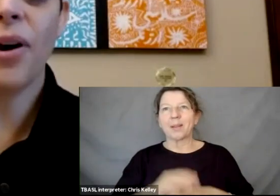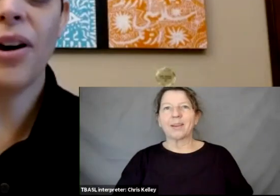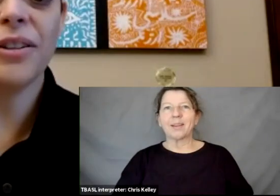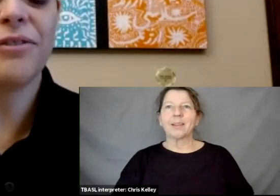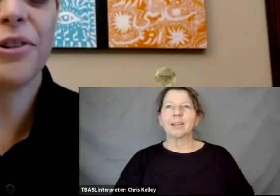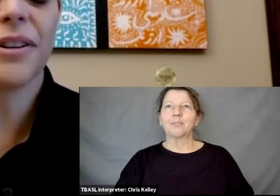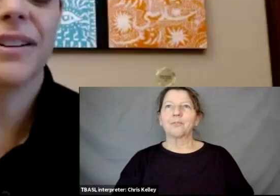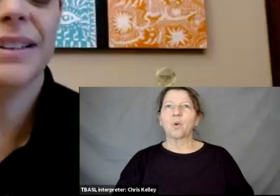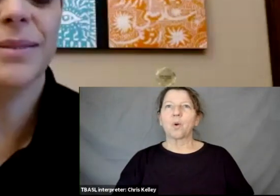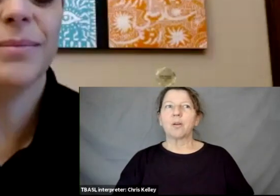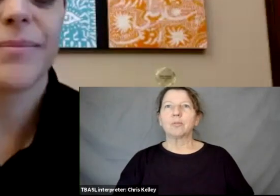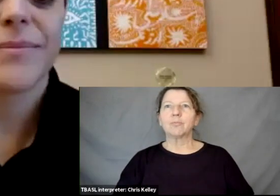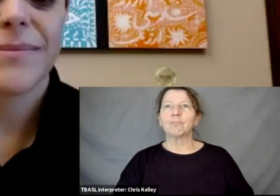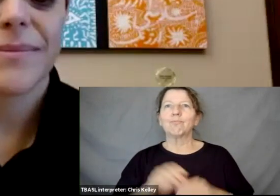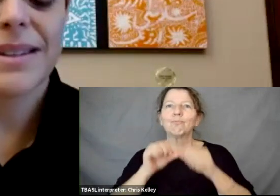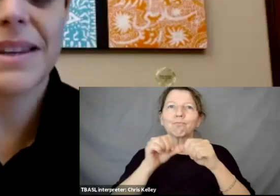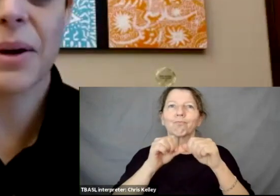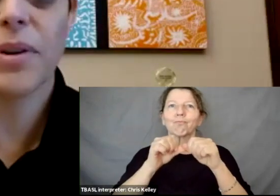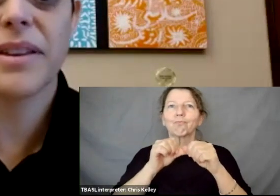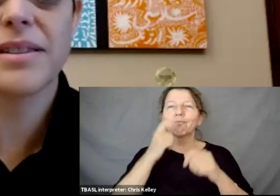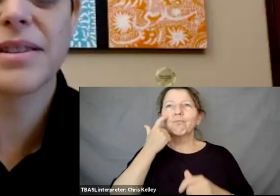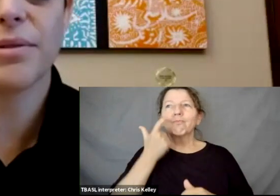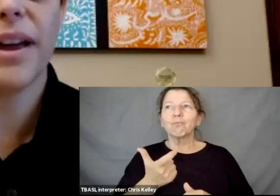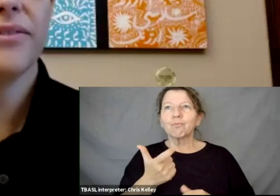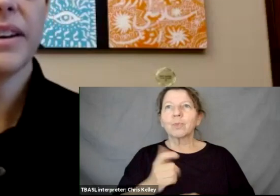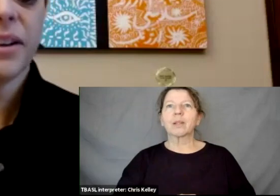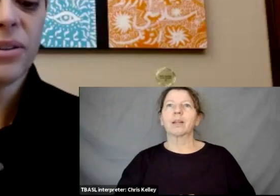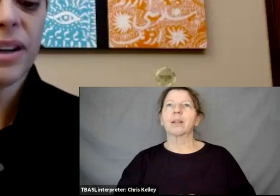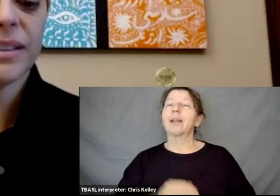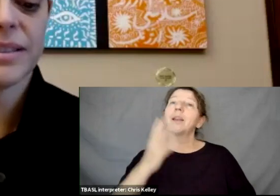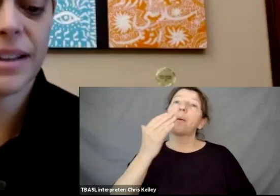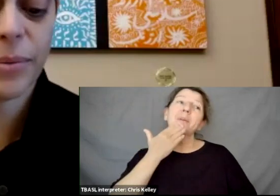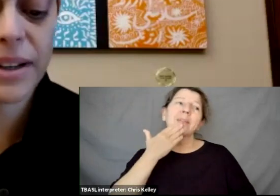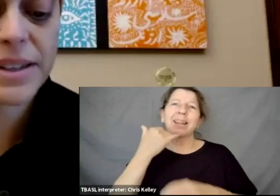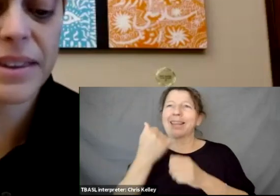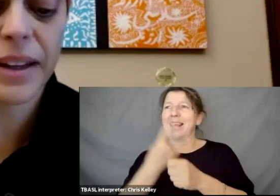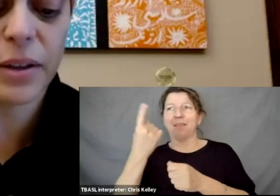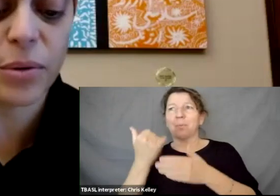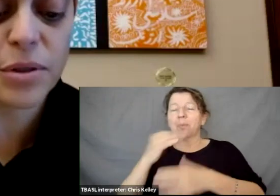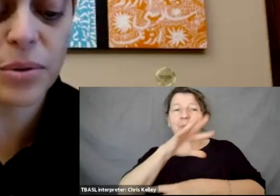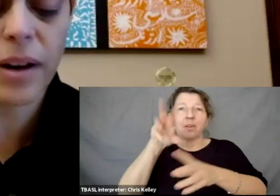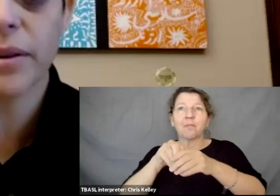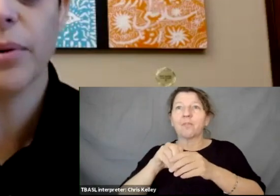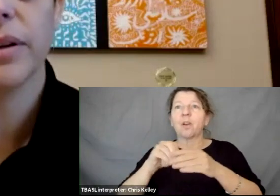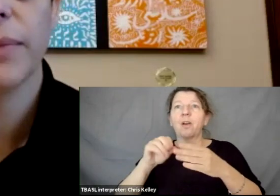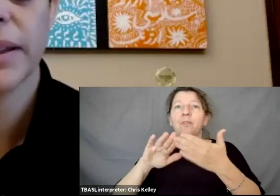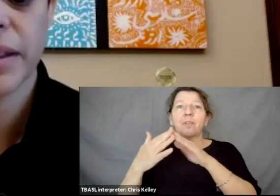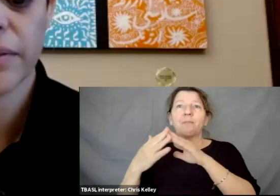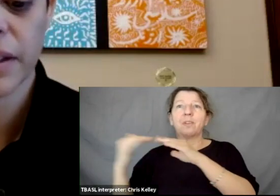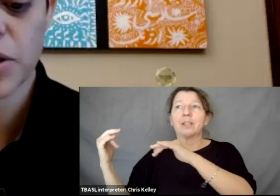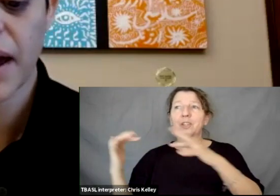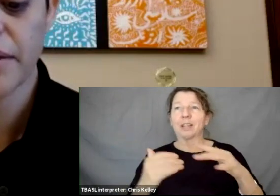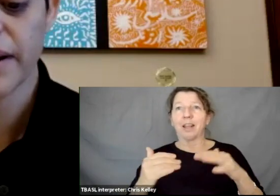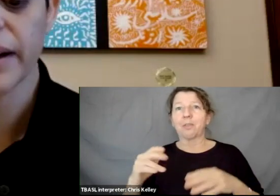Thank you all for staying with us through that video. And I want to say thank you to everyone who made